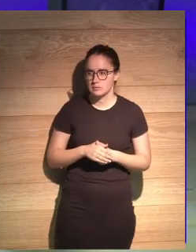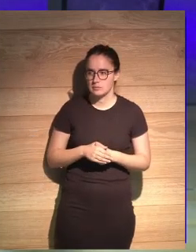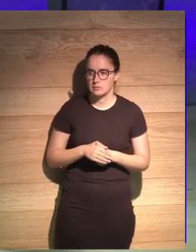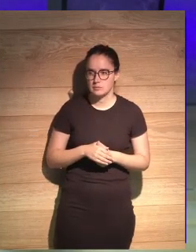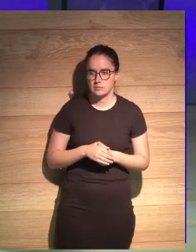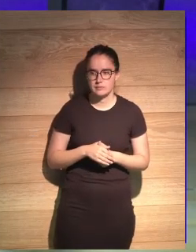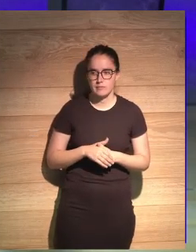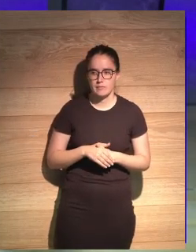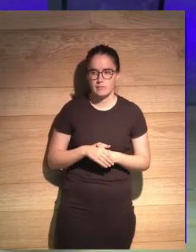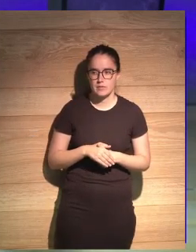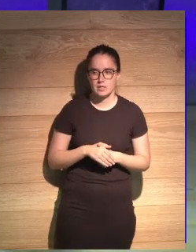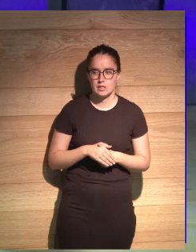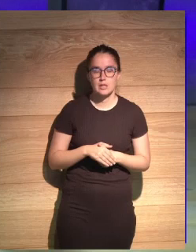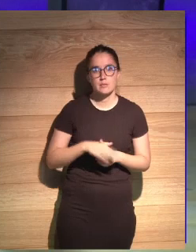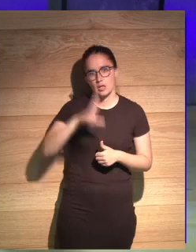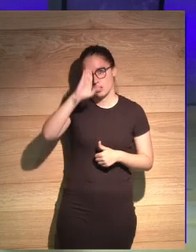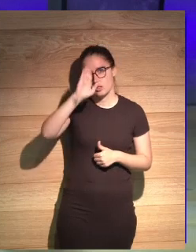We have another question over there.